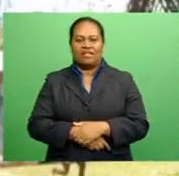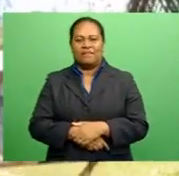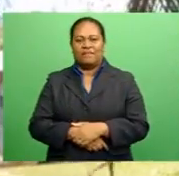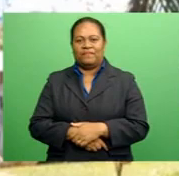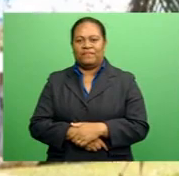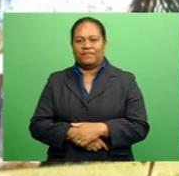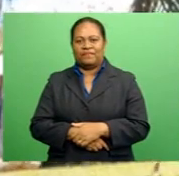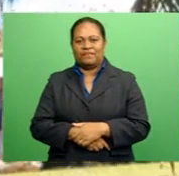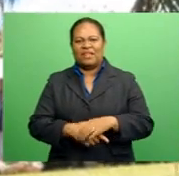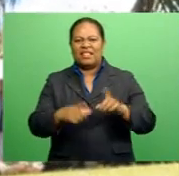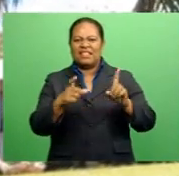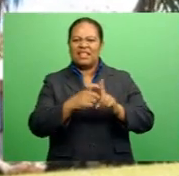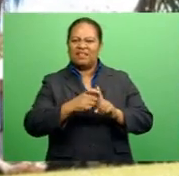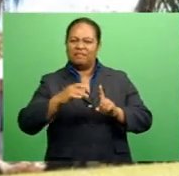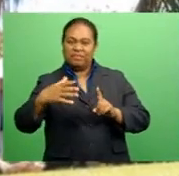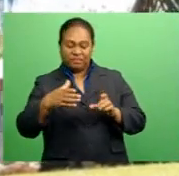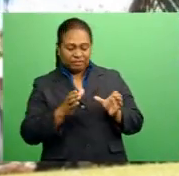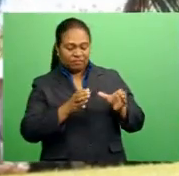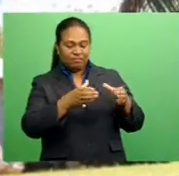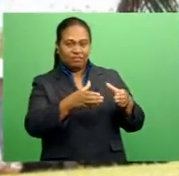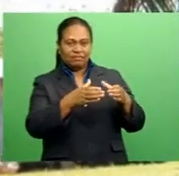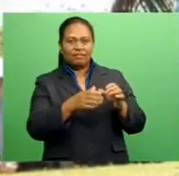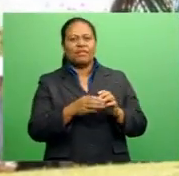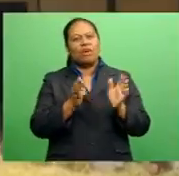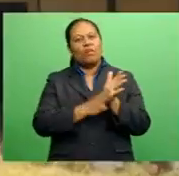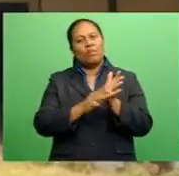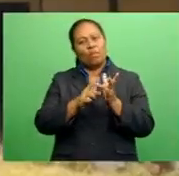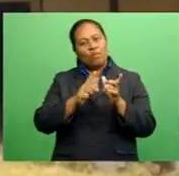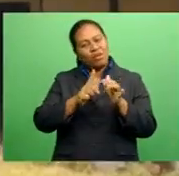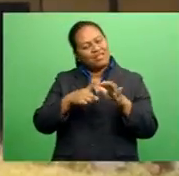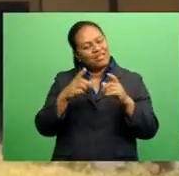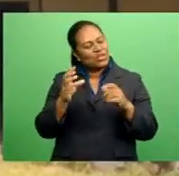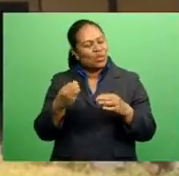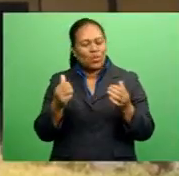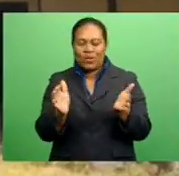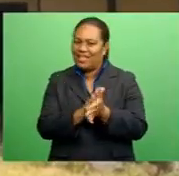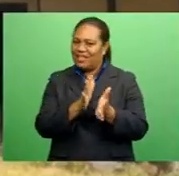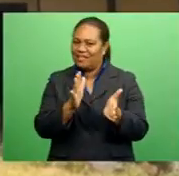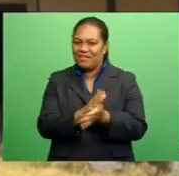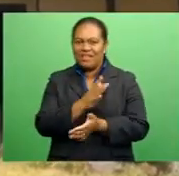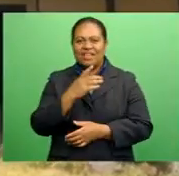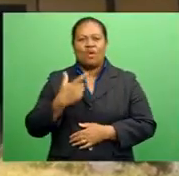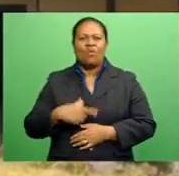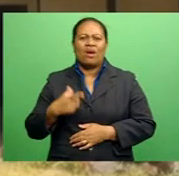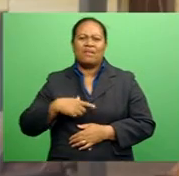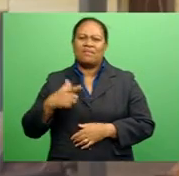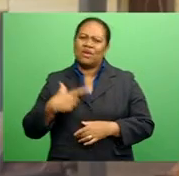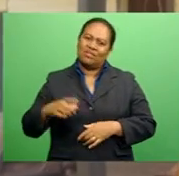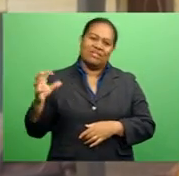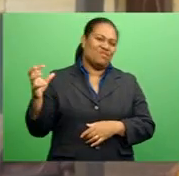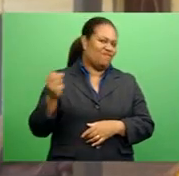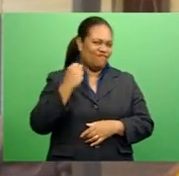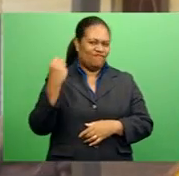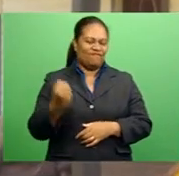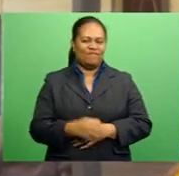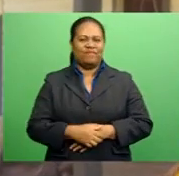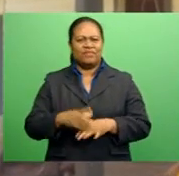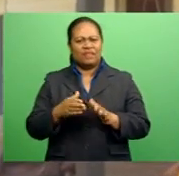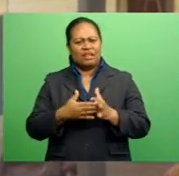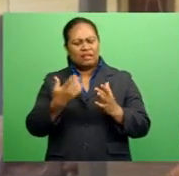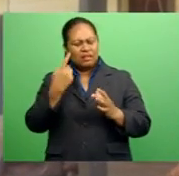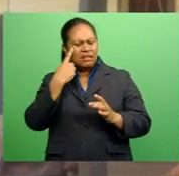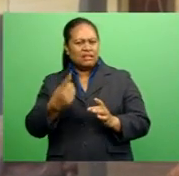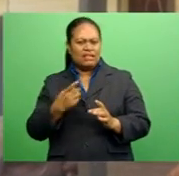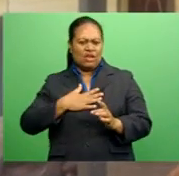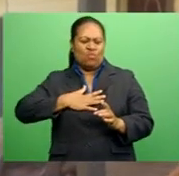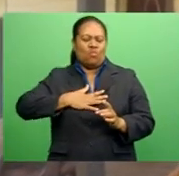We, the Ndele Makoto clan of Mothe, are so happy that our team won the challenge trophy. Many teams are after this